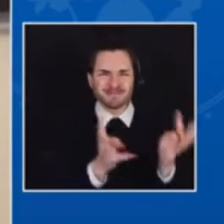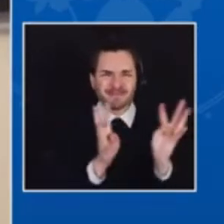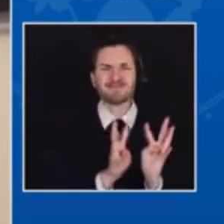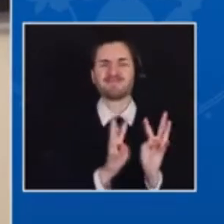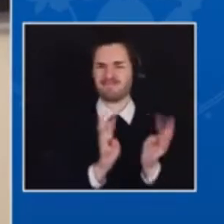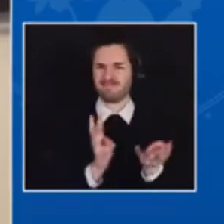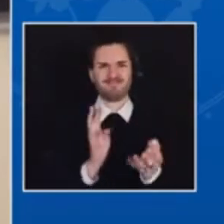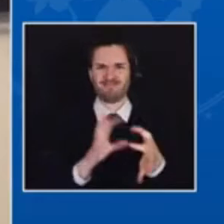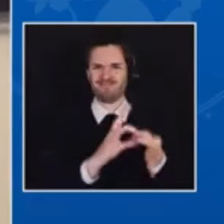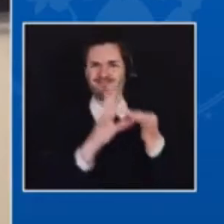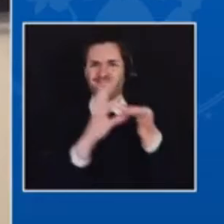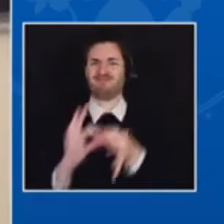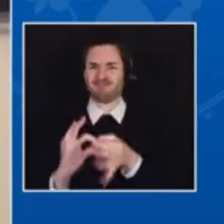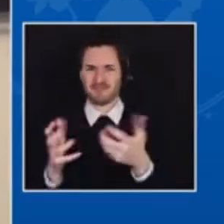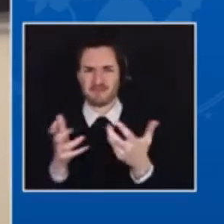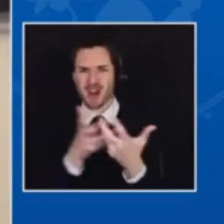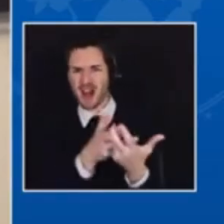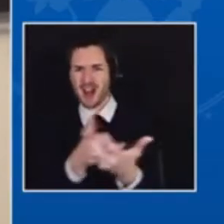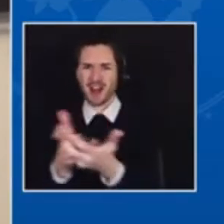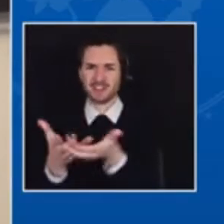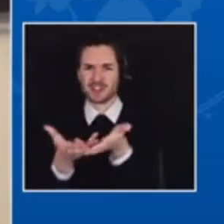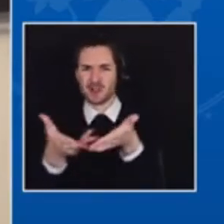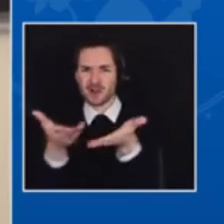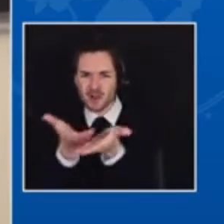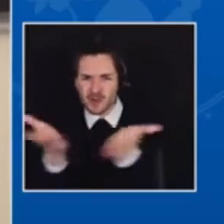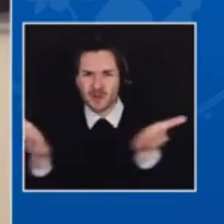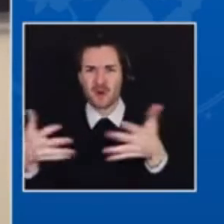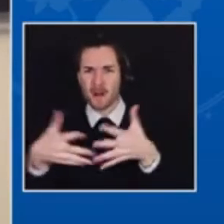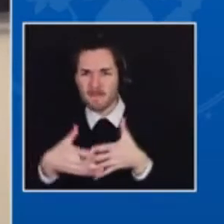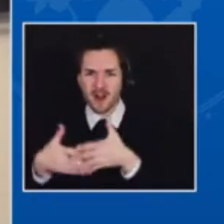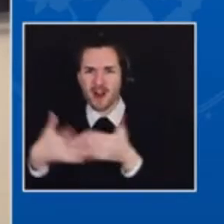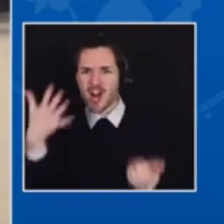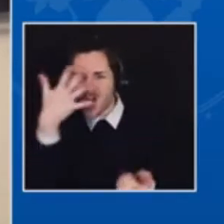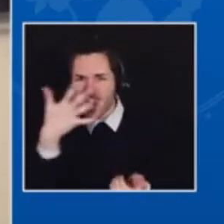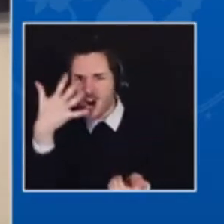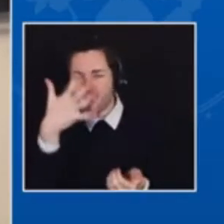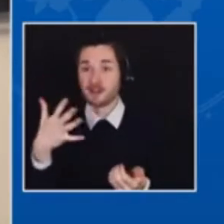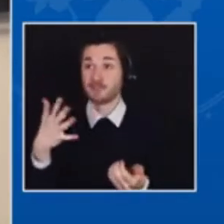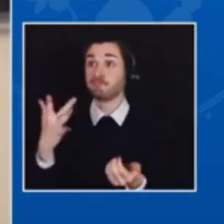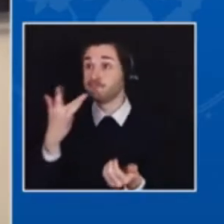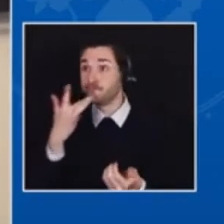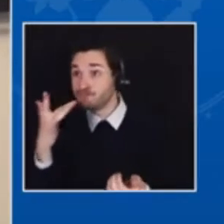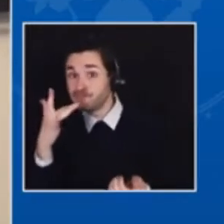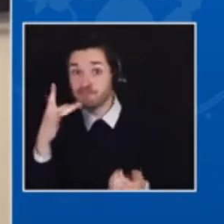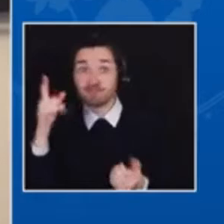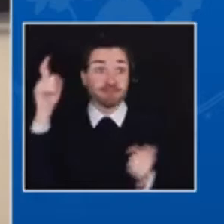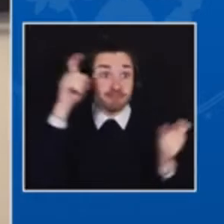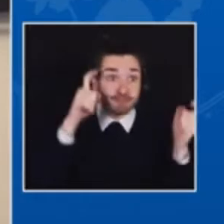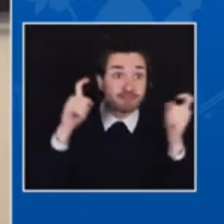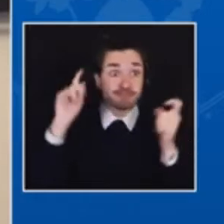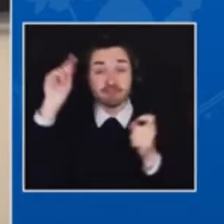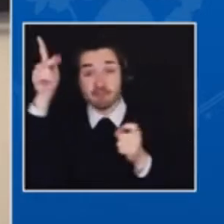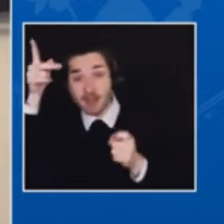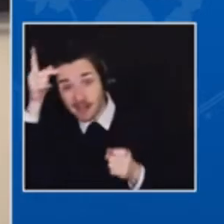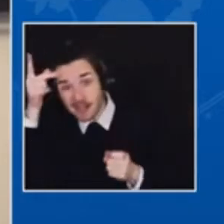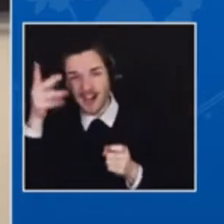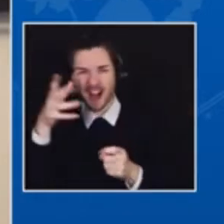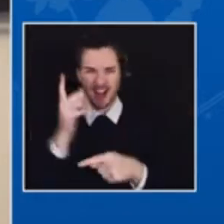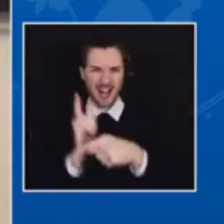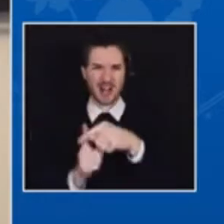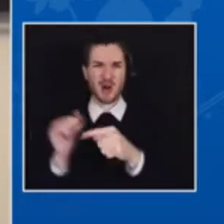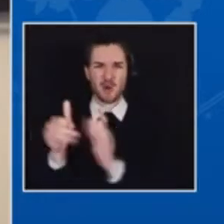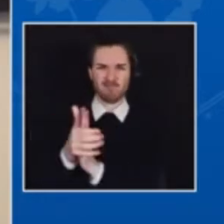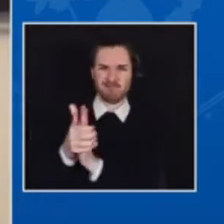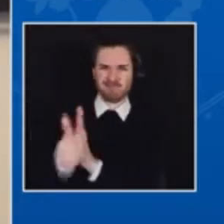ideology uh and background as well so that's how he's looking at putting together his team and uh we certainly saw today that